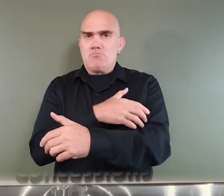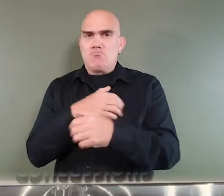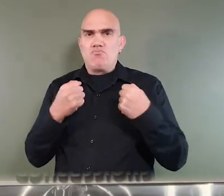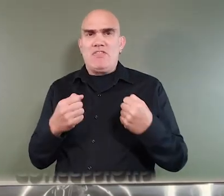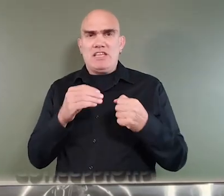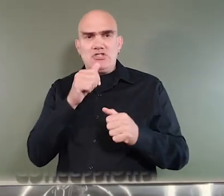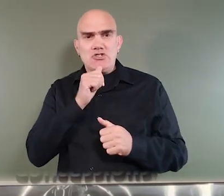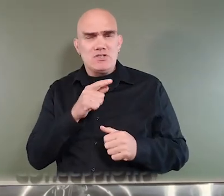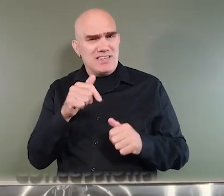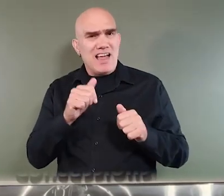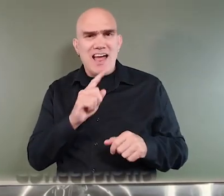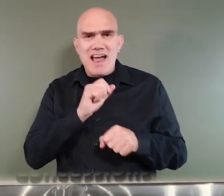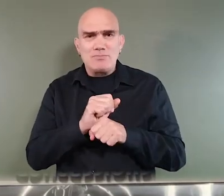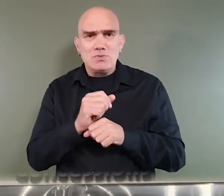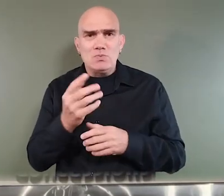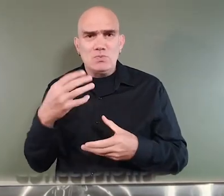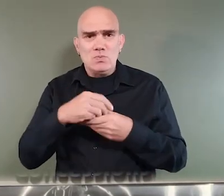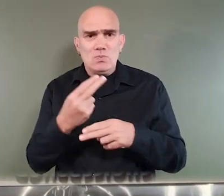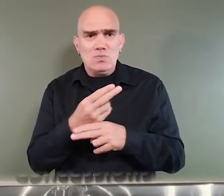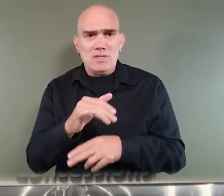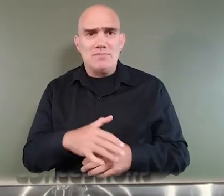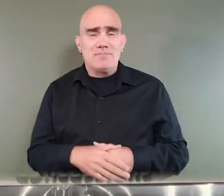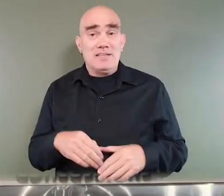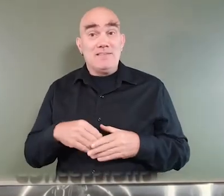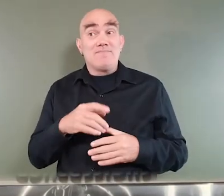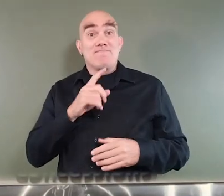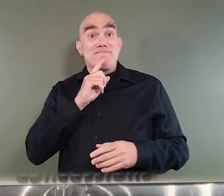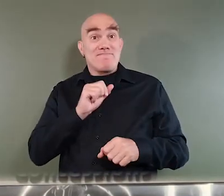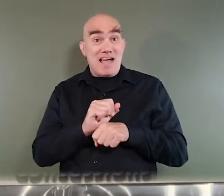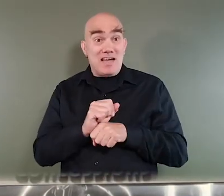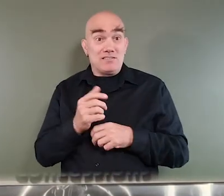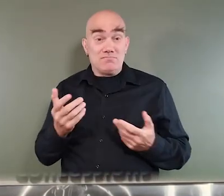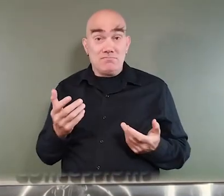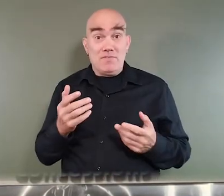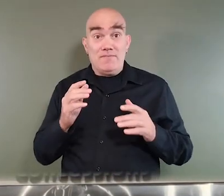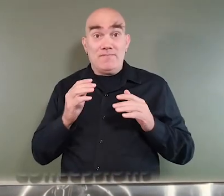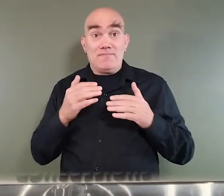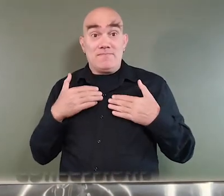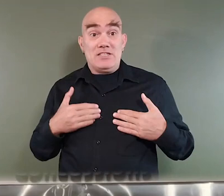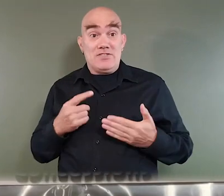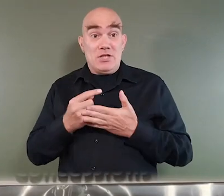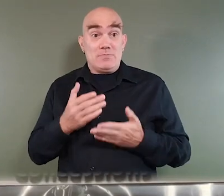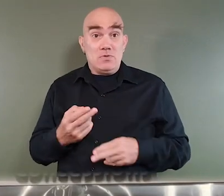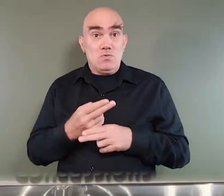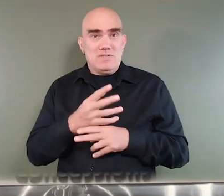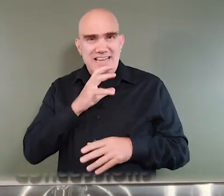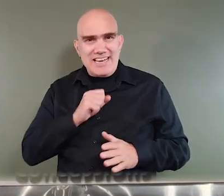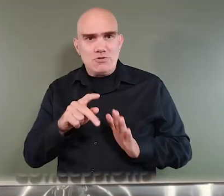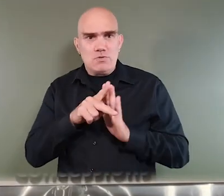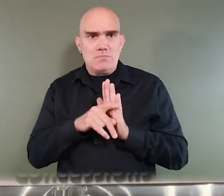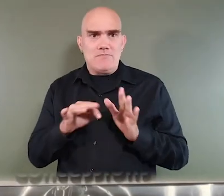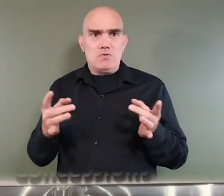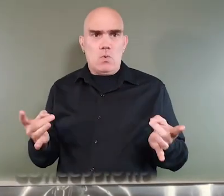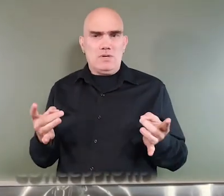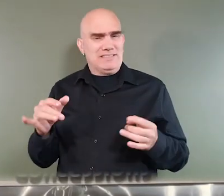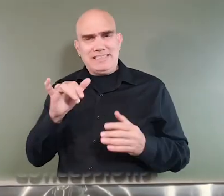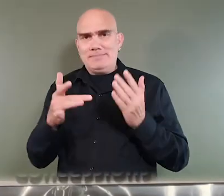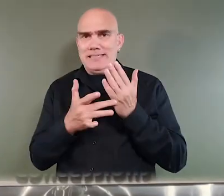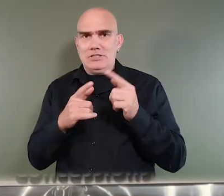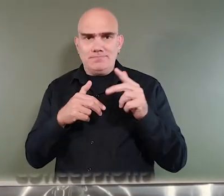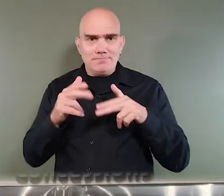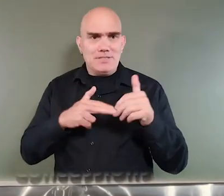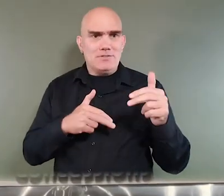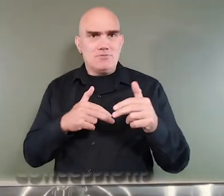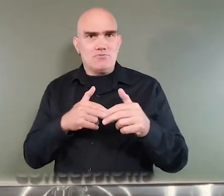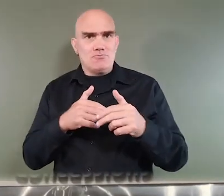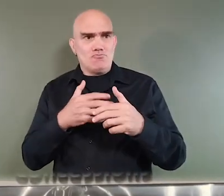that. In fact, physical therapists use the ancient principles of yoga, same techniques, to build strength and